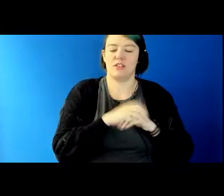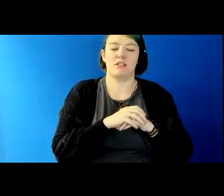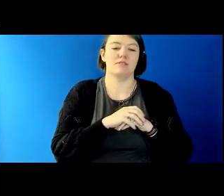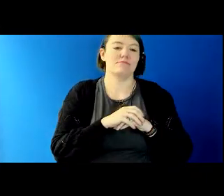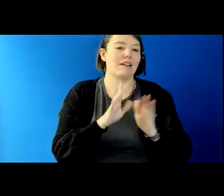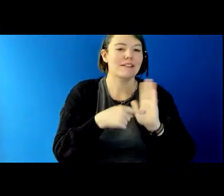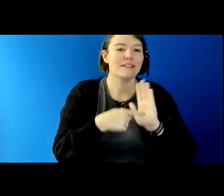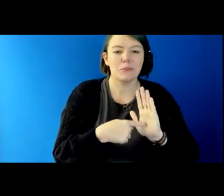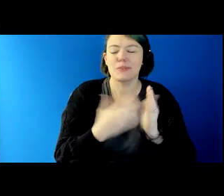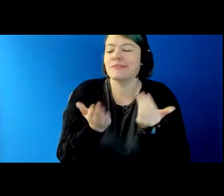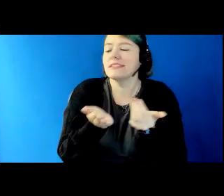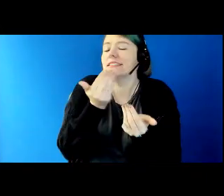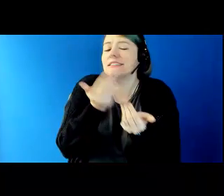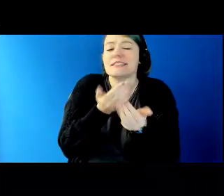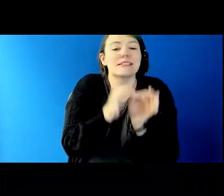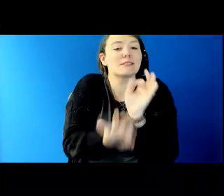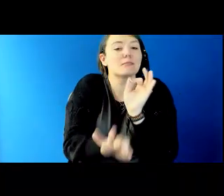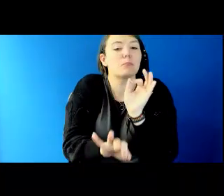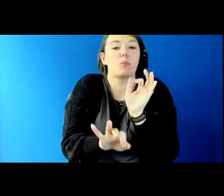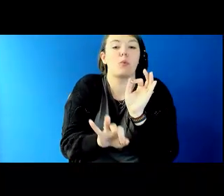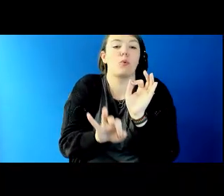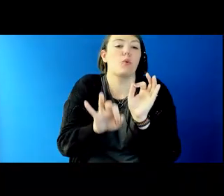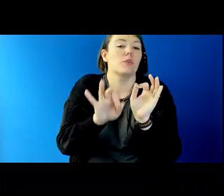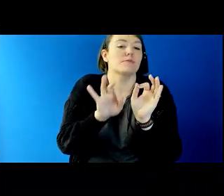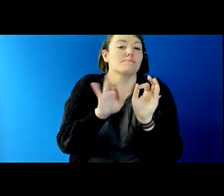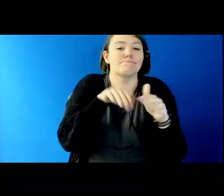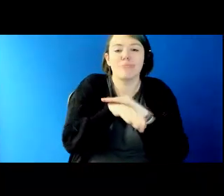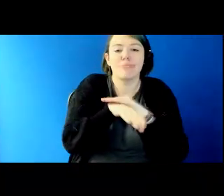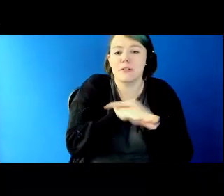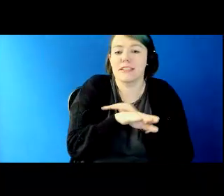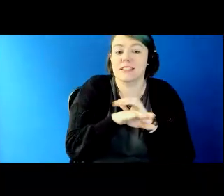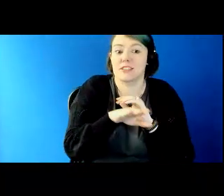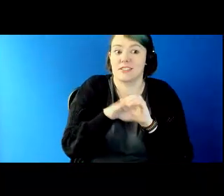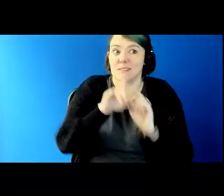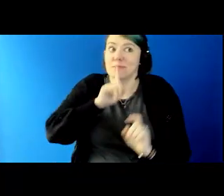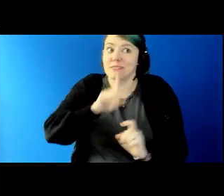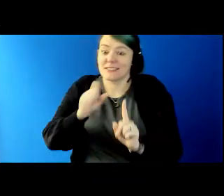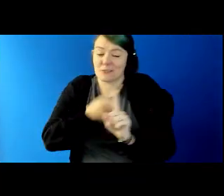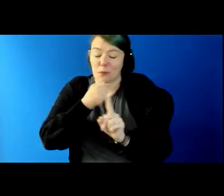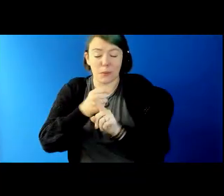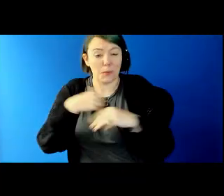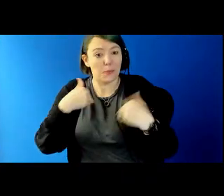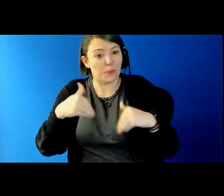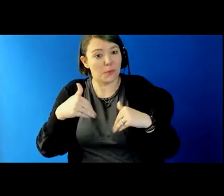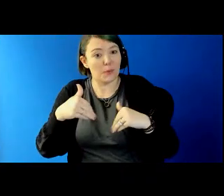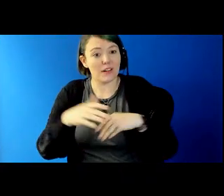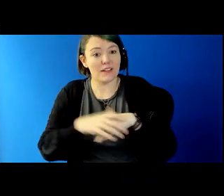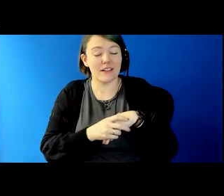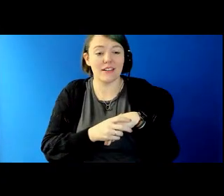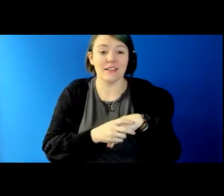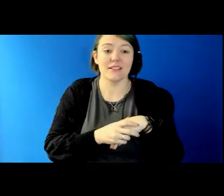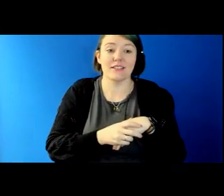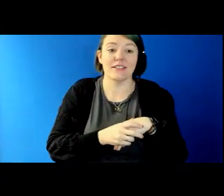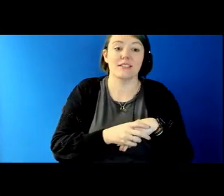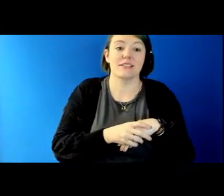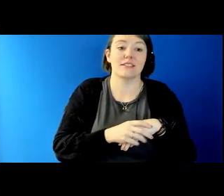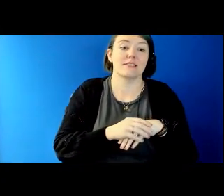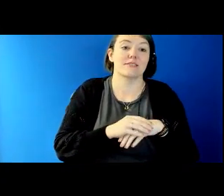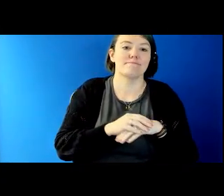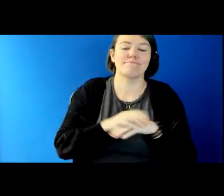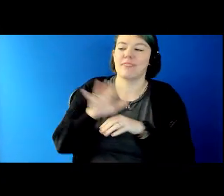to disability to help you really be that champion. And finally, you can always reinforce the importance of being compliant with